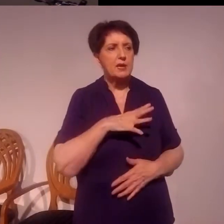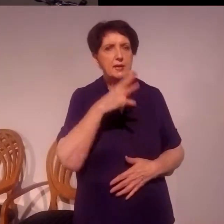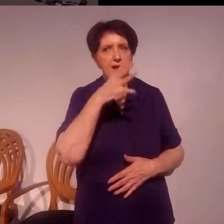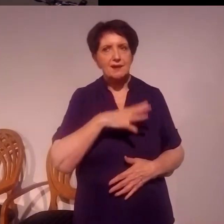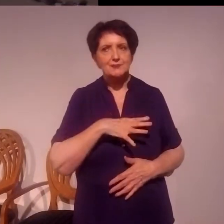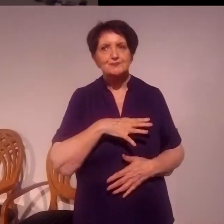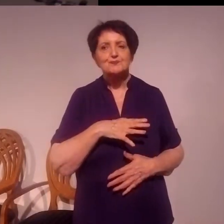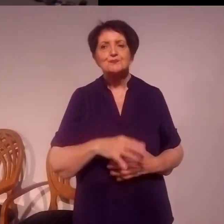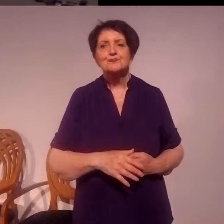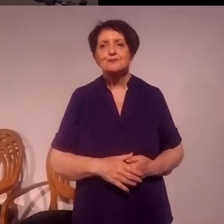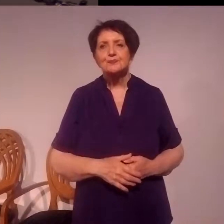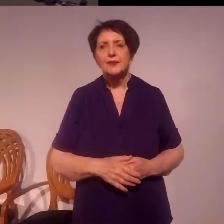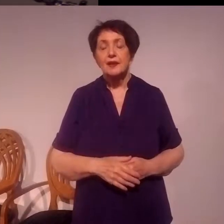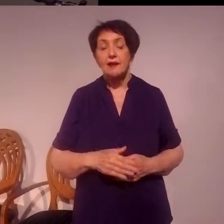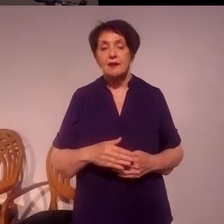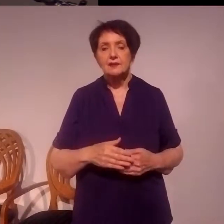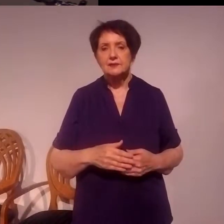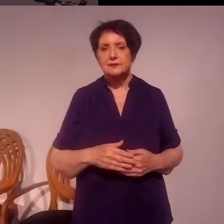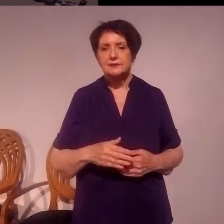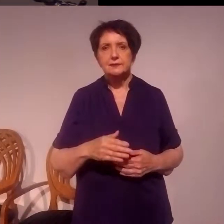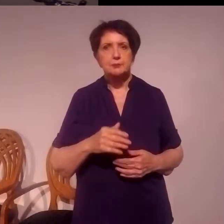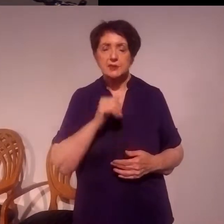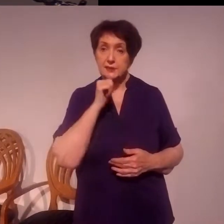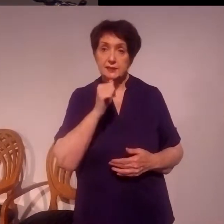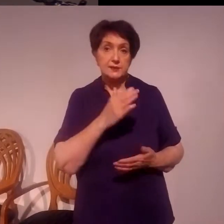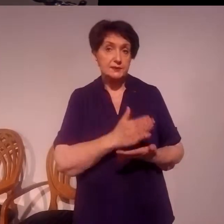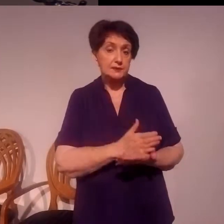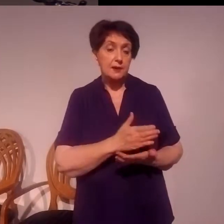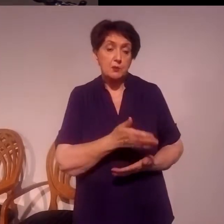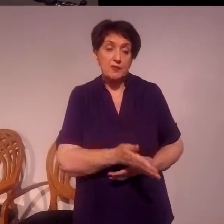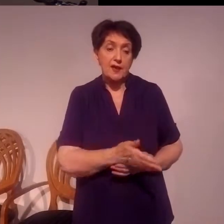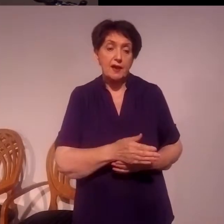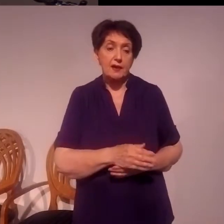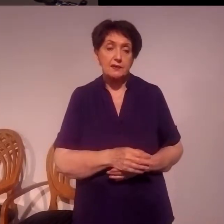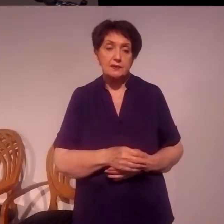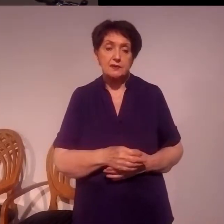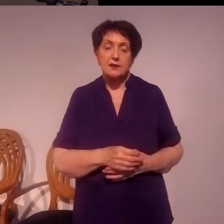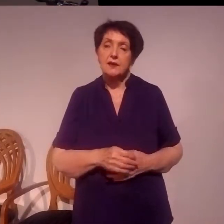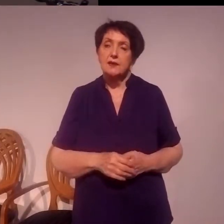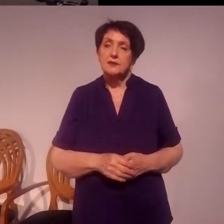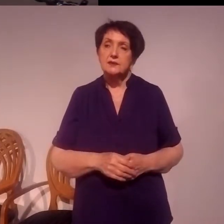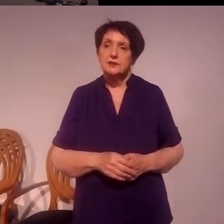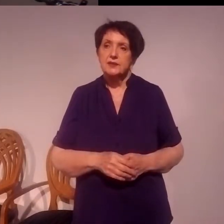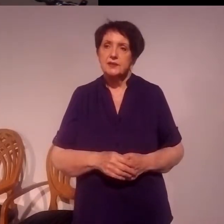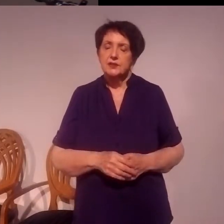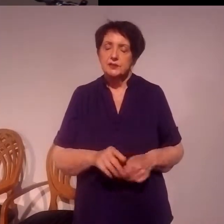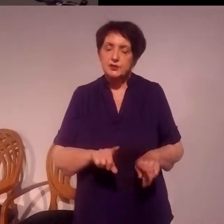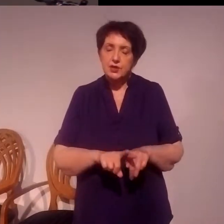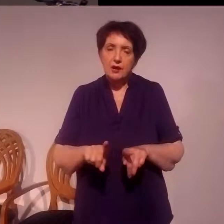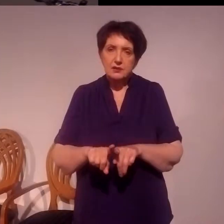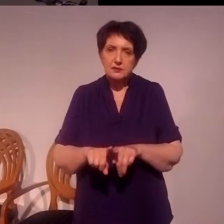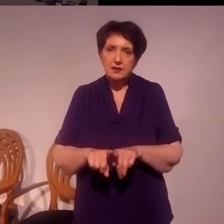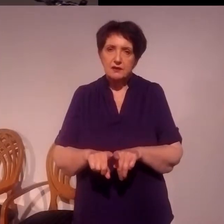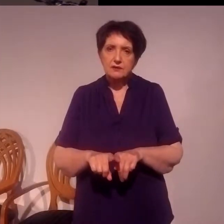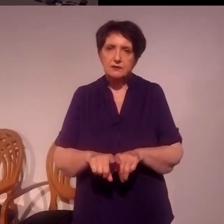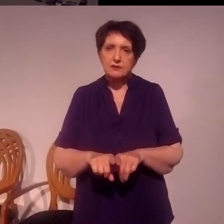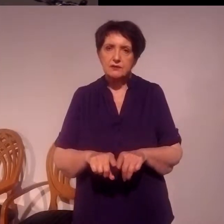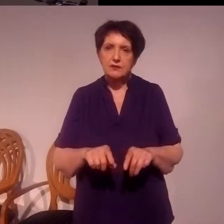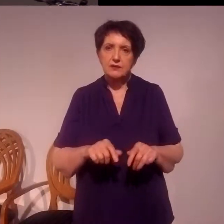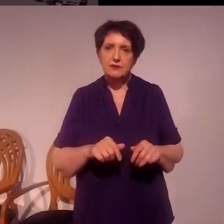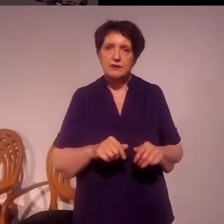And then, it doesn't stop there. The drops keep coming. She also, according to the